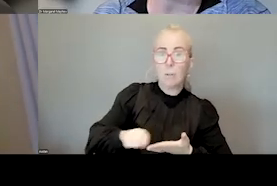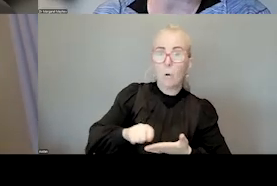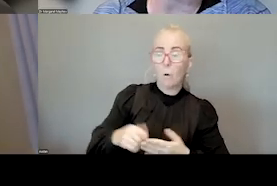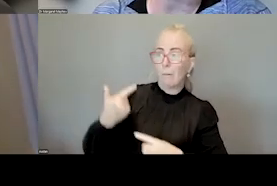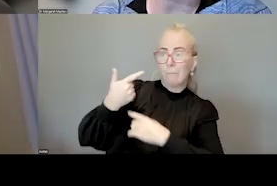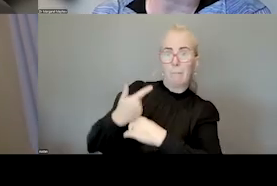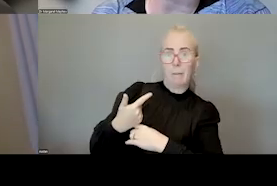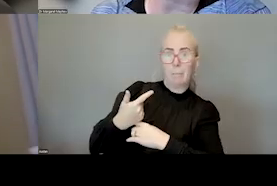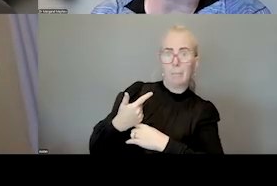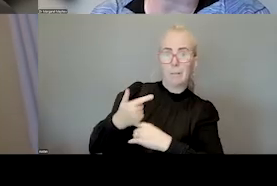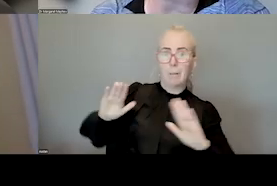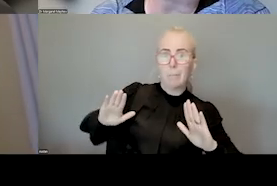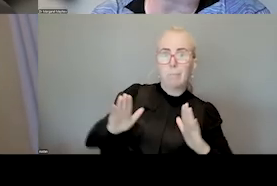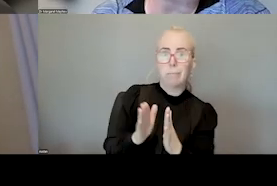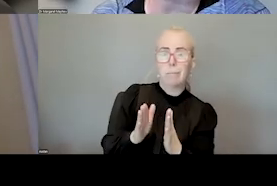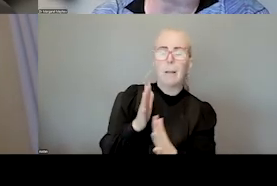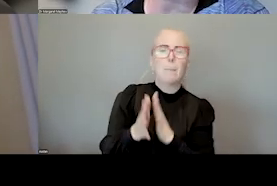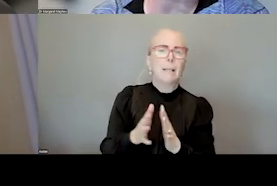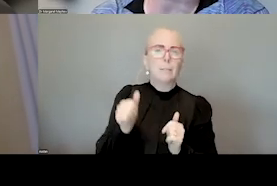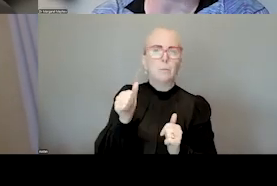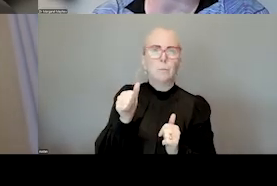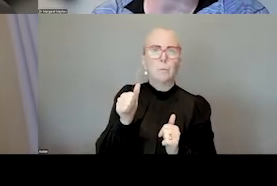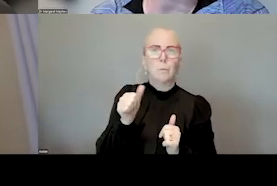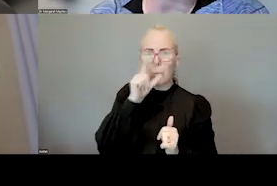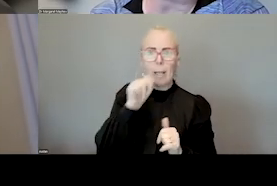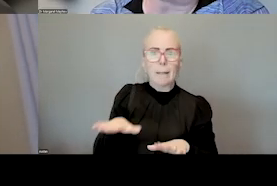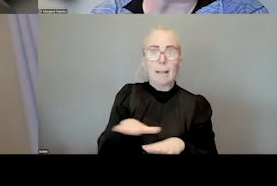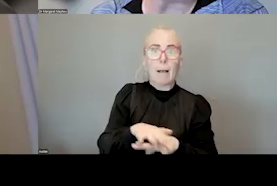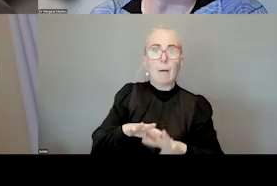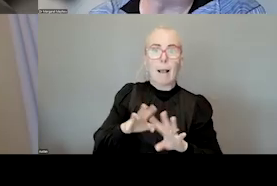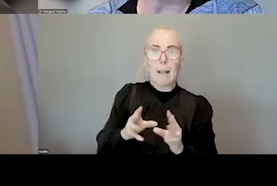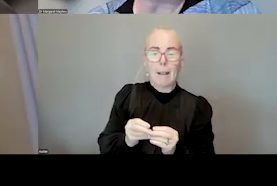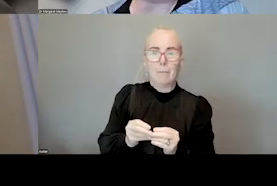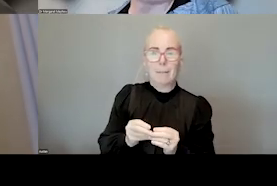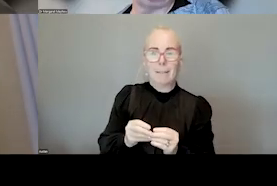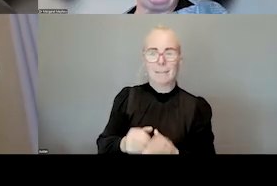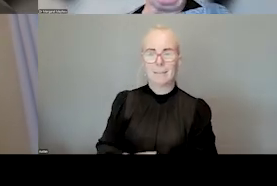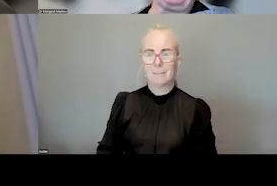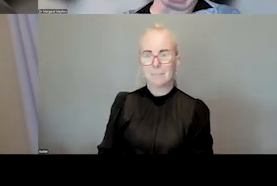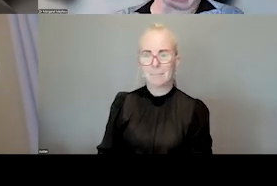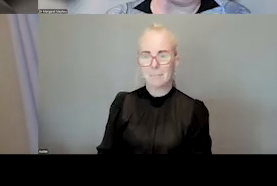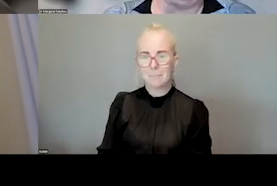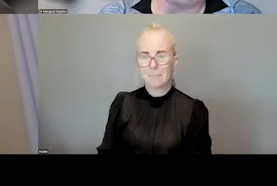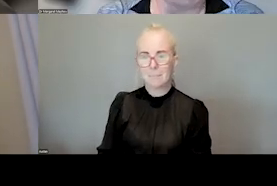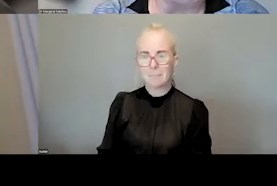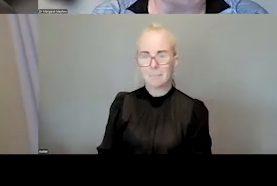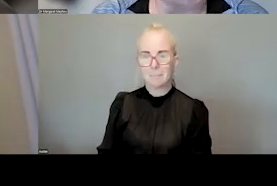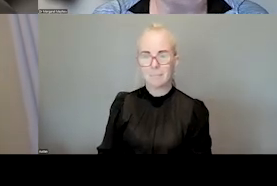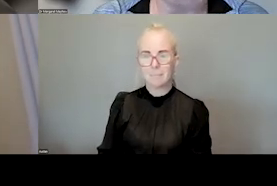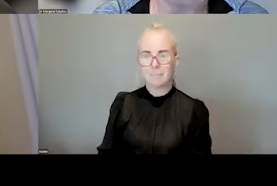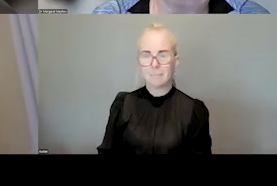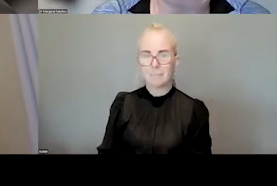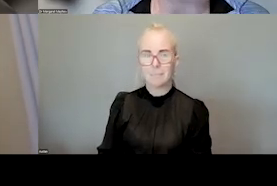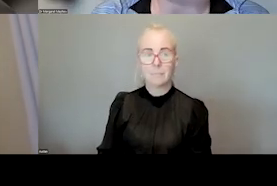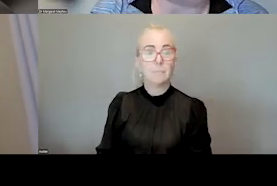Yeah, absolutely. Yeah, we just want it pithy, yeah, basically. Just great. clear. Then about your Um, project. yes. Oh, about are you working with